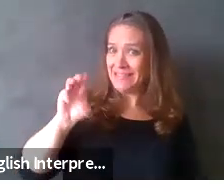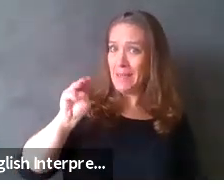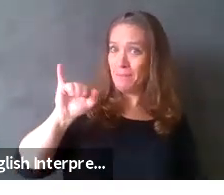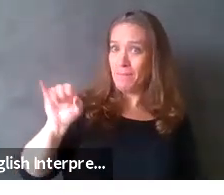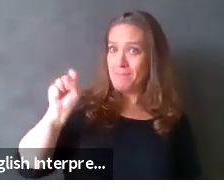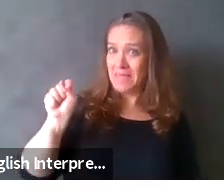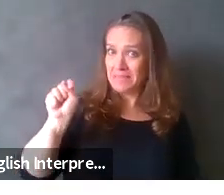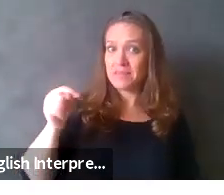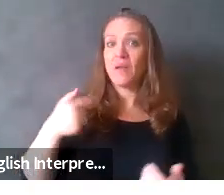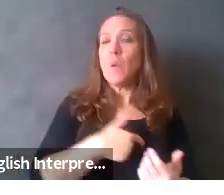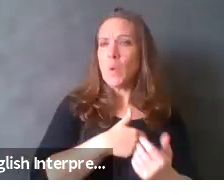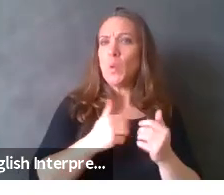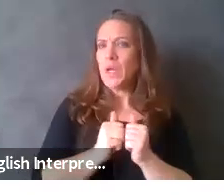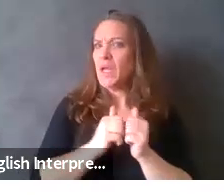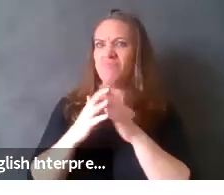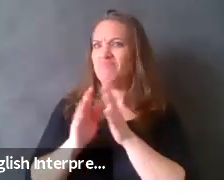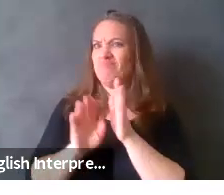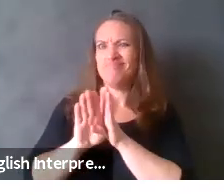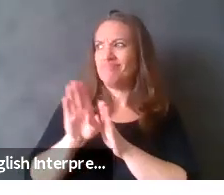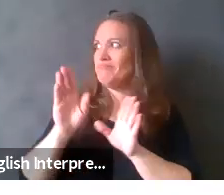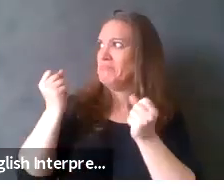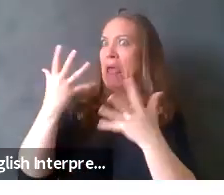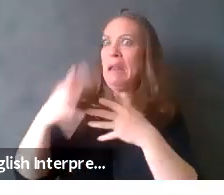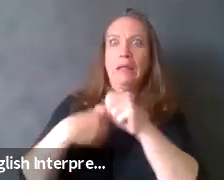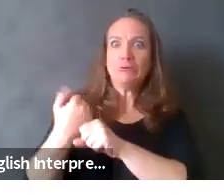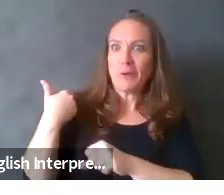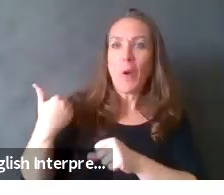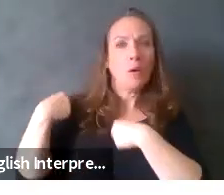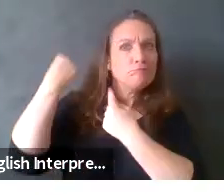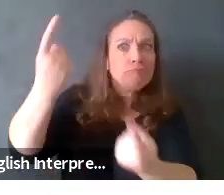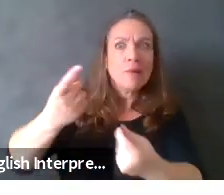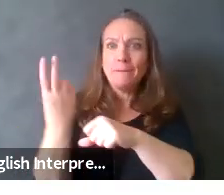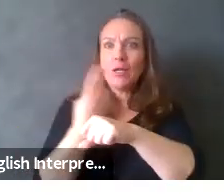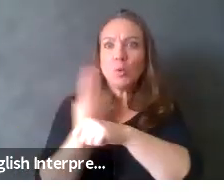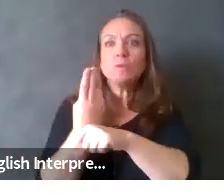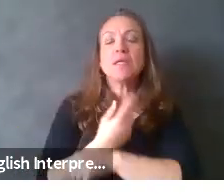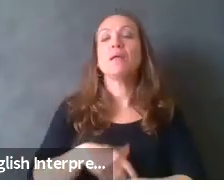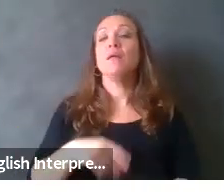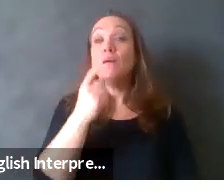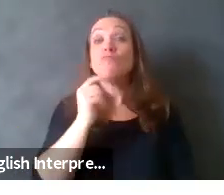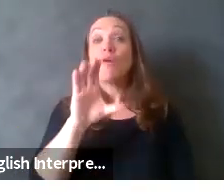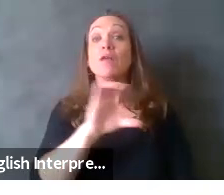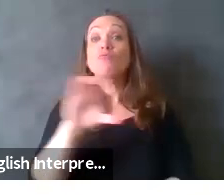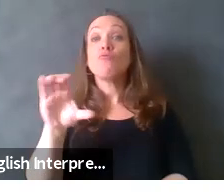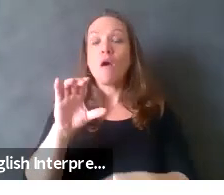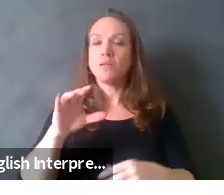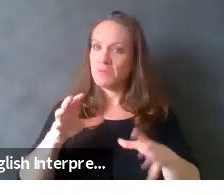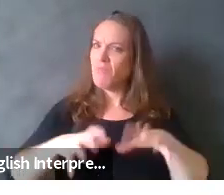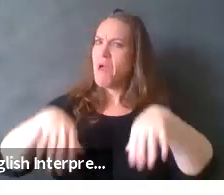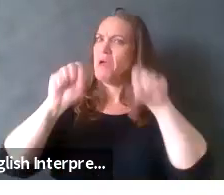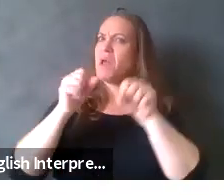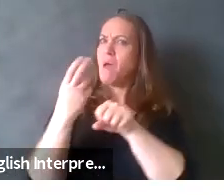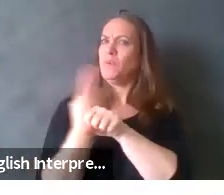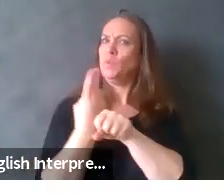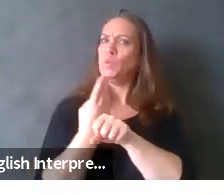together many years ago now. And the Red Cross has adopted this model to help us